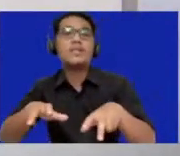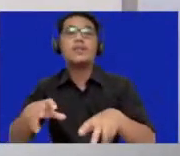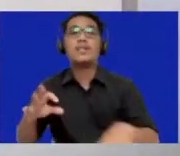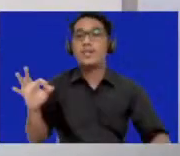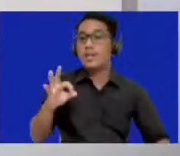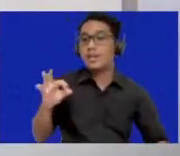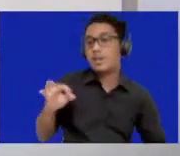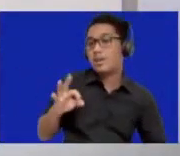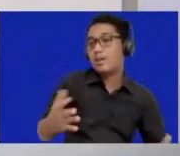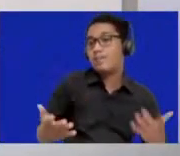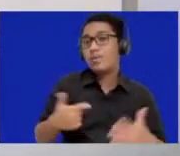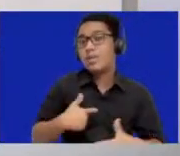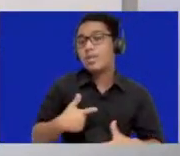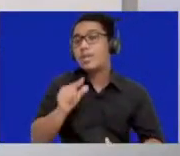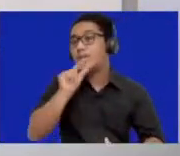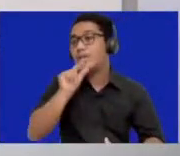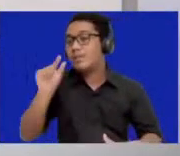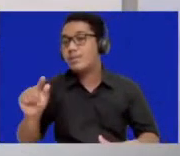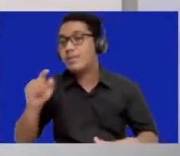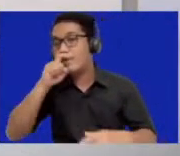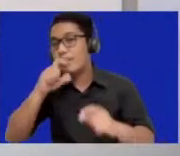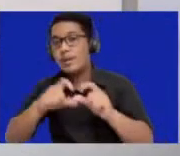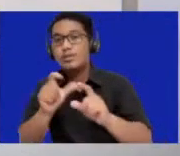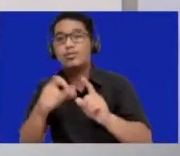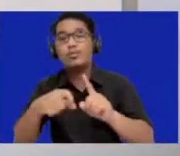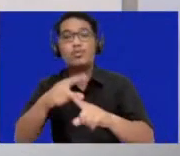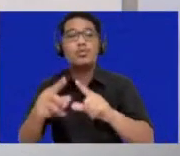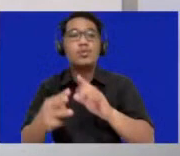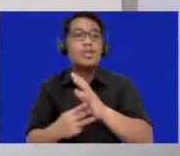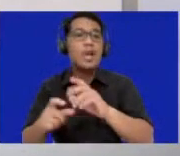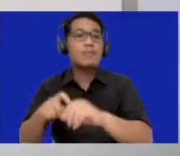Nana Suryana to answer the question.